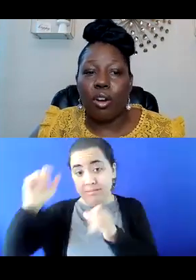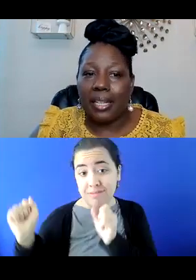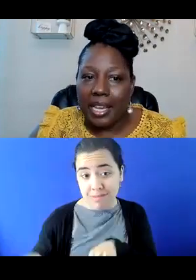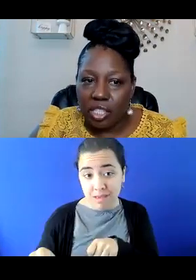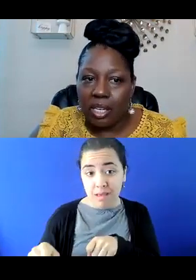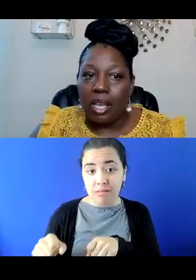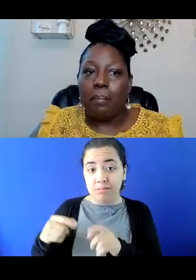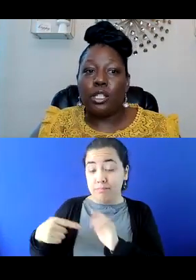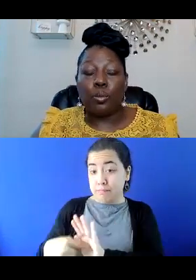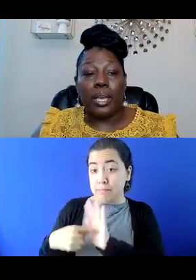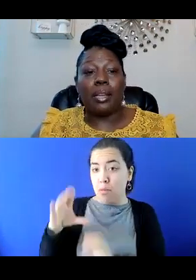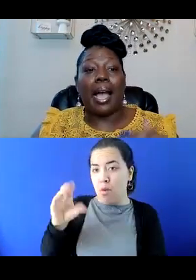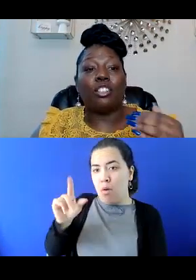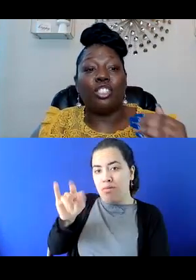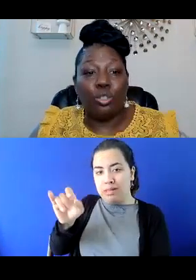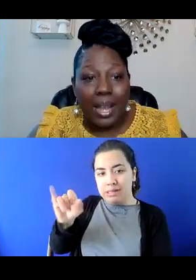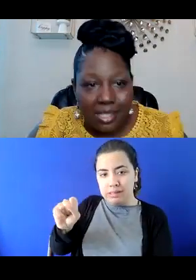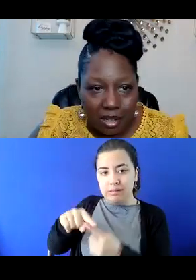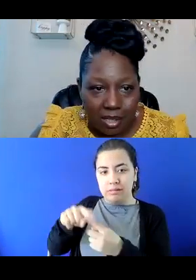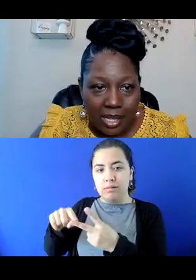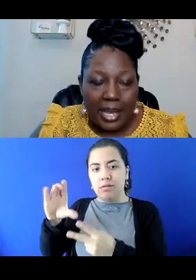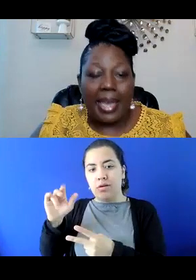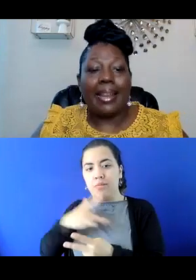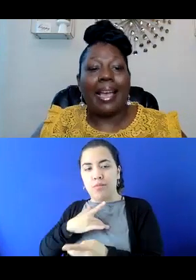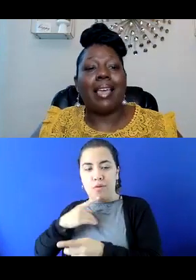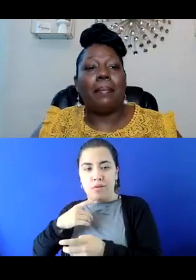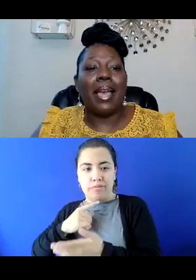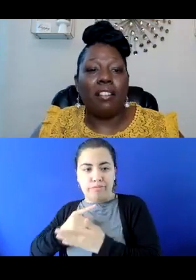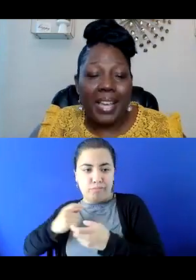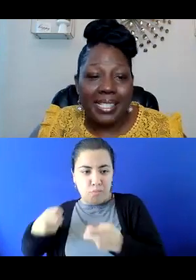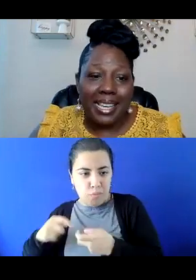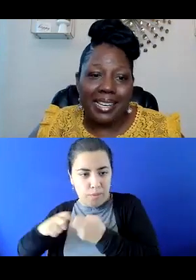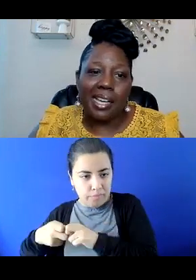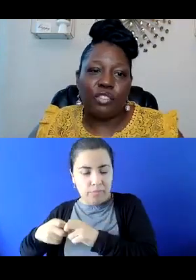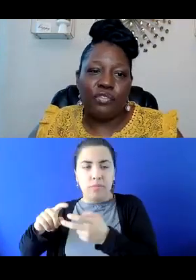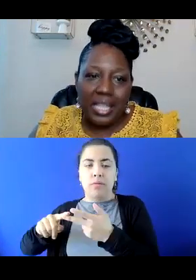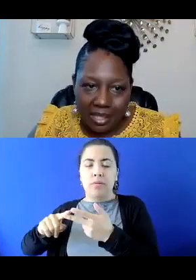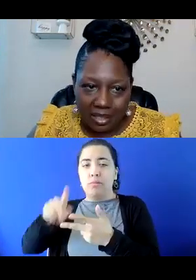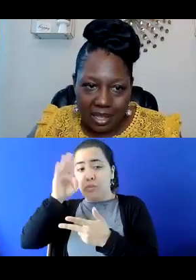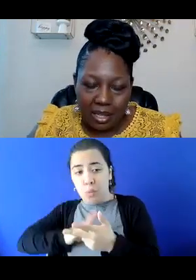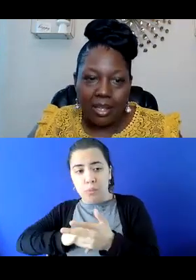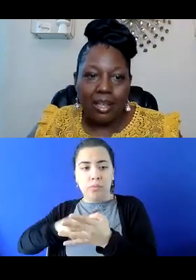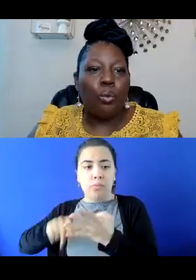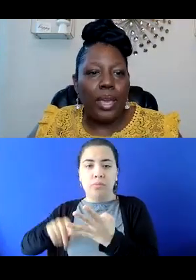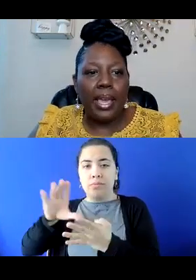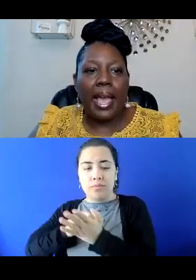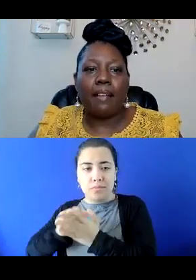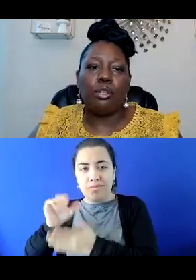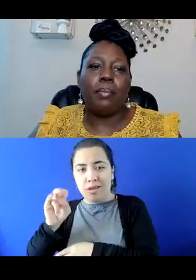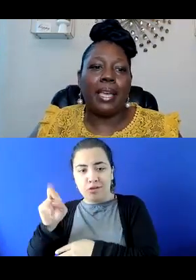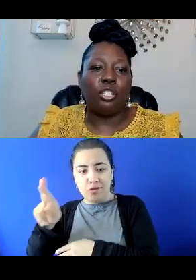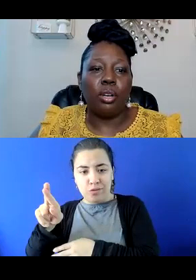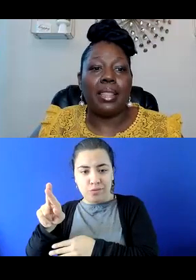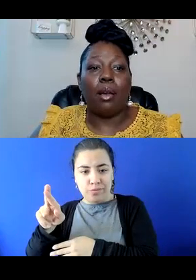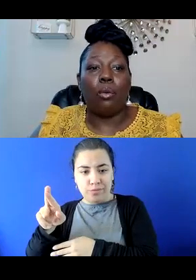direct correlation between our stressors and how they manifest in us physically. We have